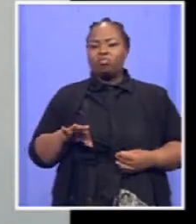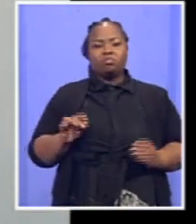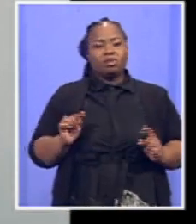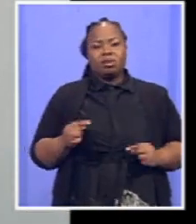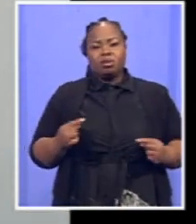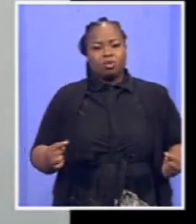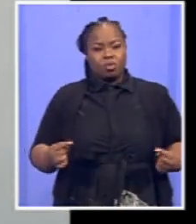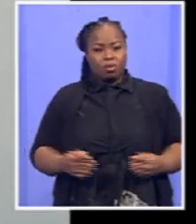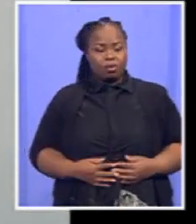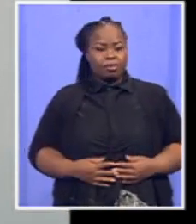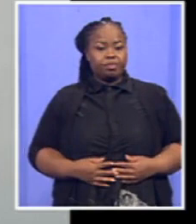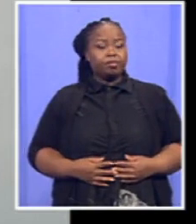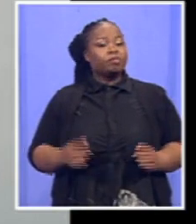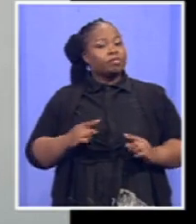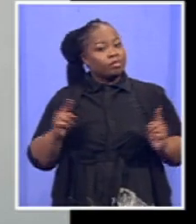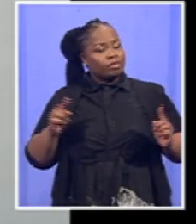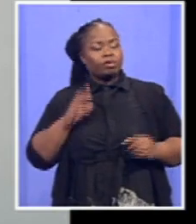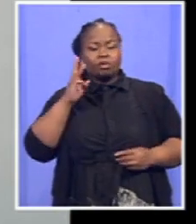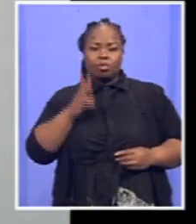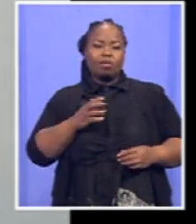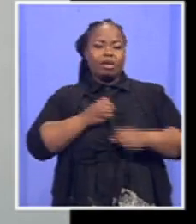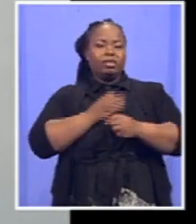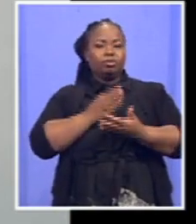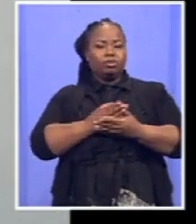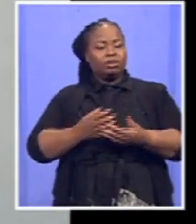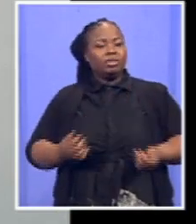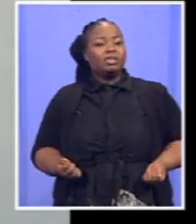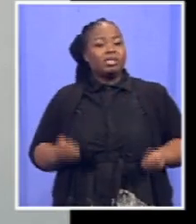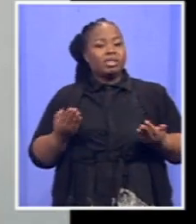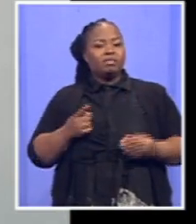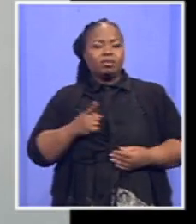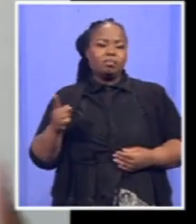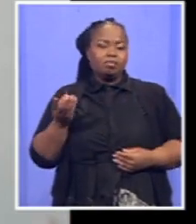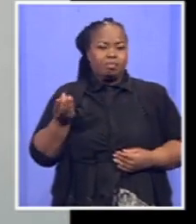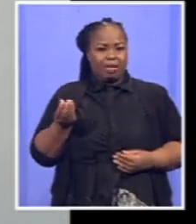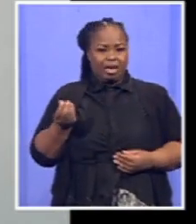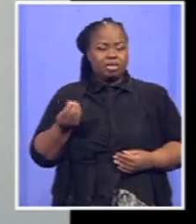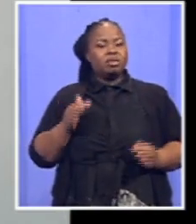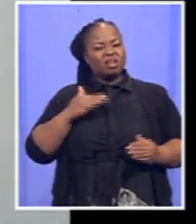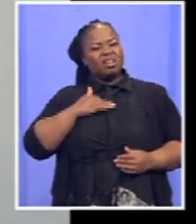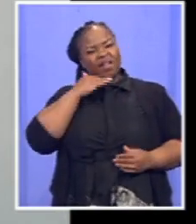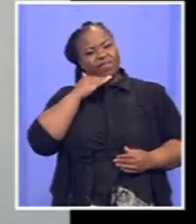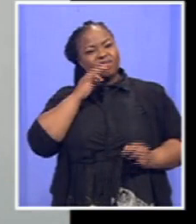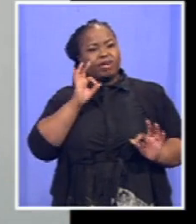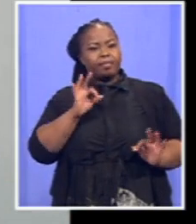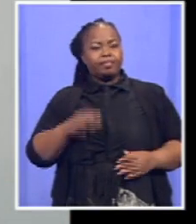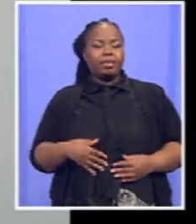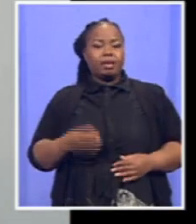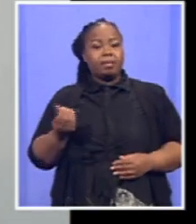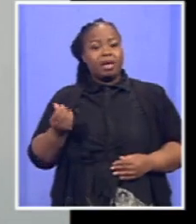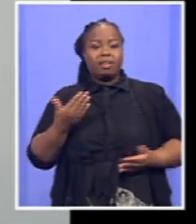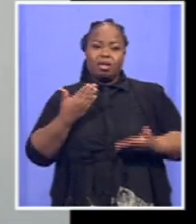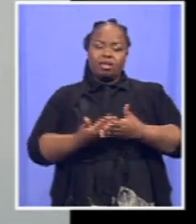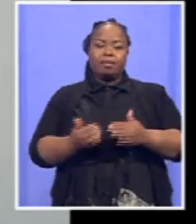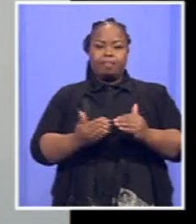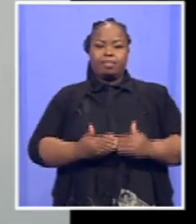that, but they will make sure that they are giving them money that is reasonable enough that will be able to take